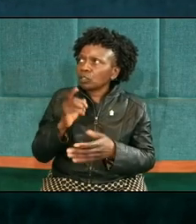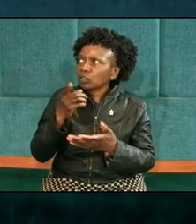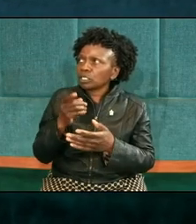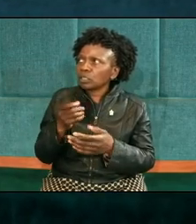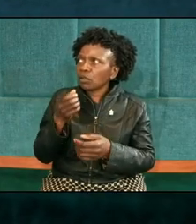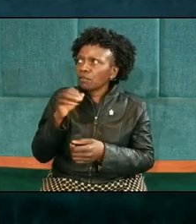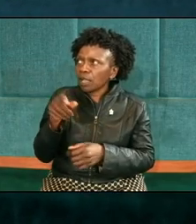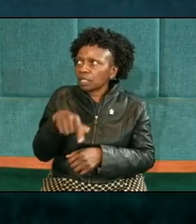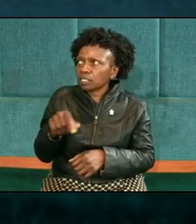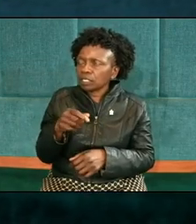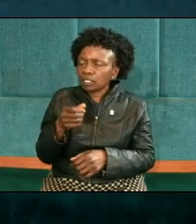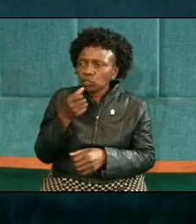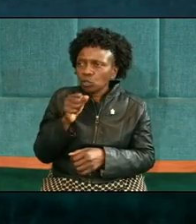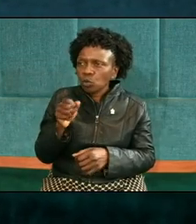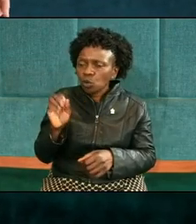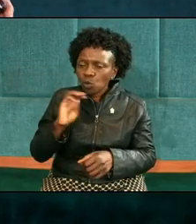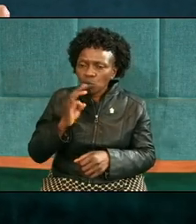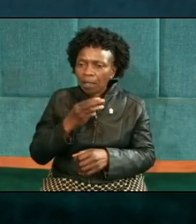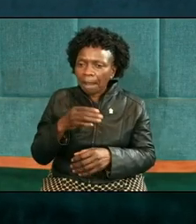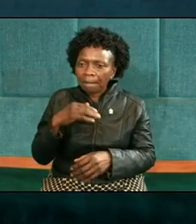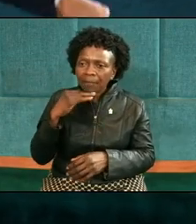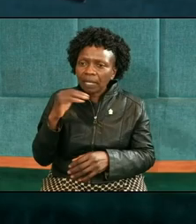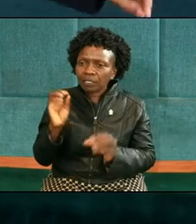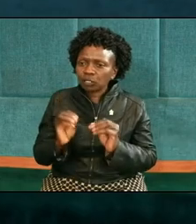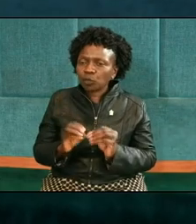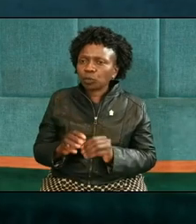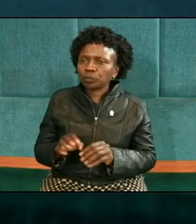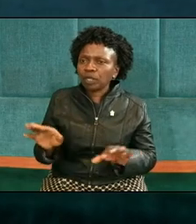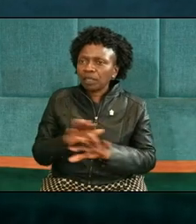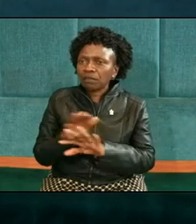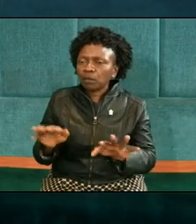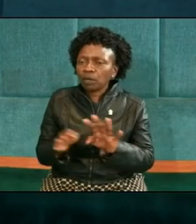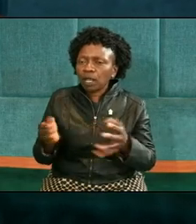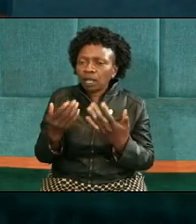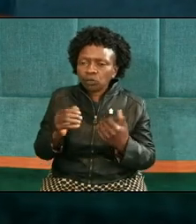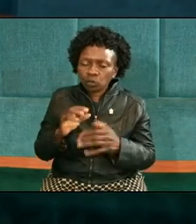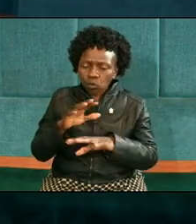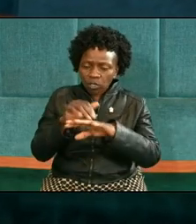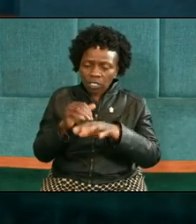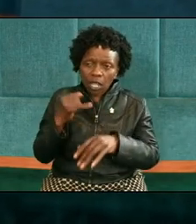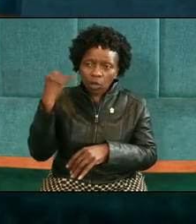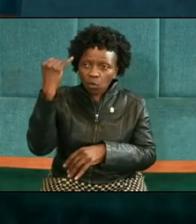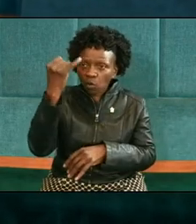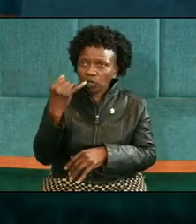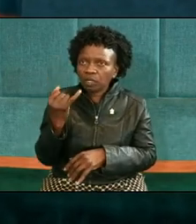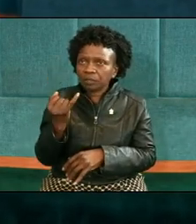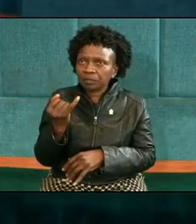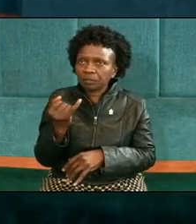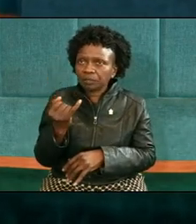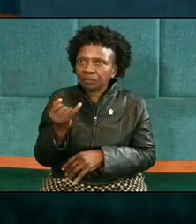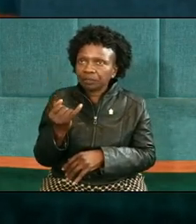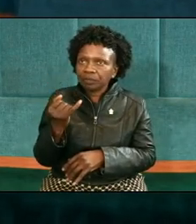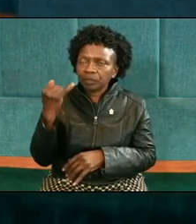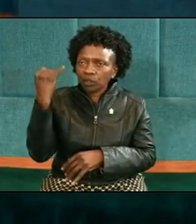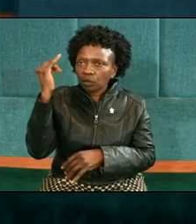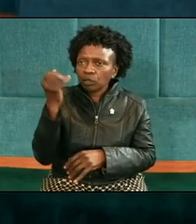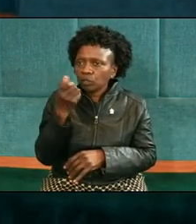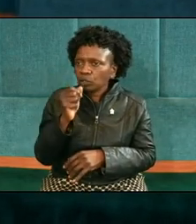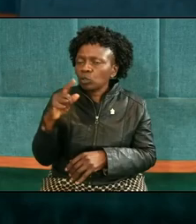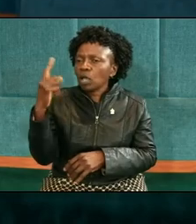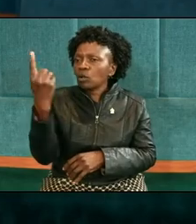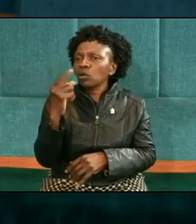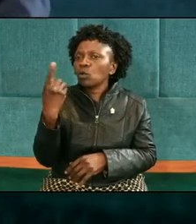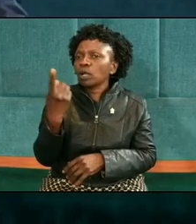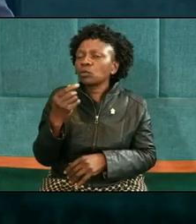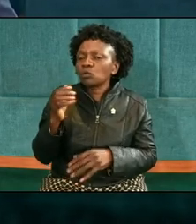perish. So get up and call, because everybody has already called on their God, and the storm is still out there. So you are the only